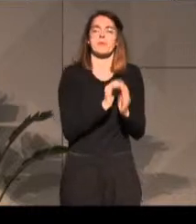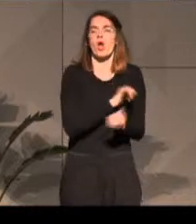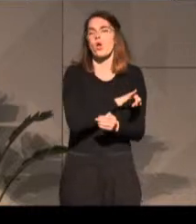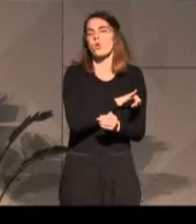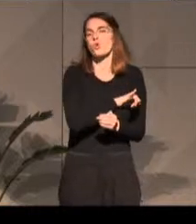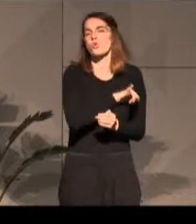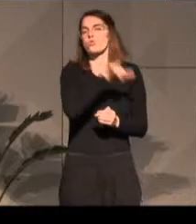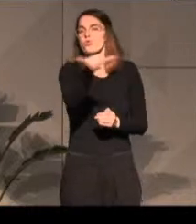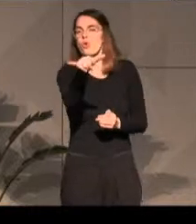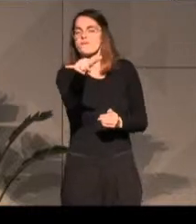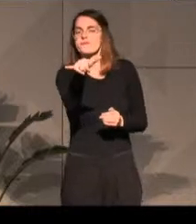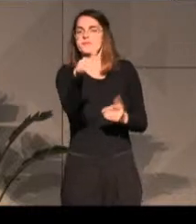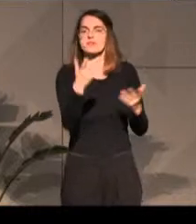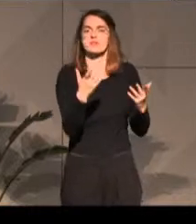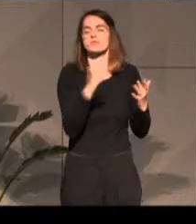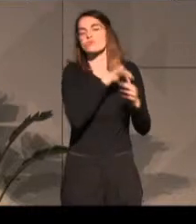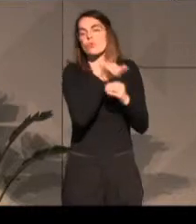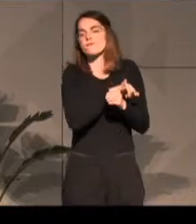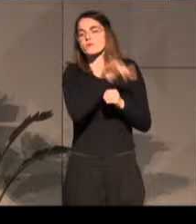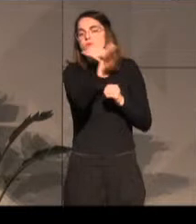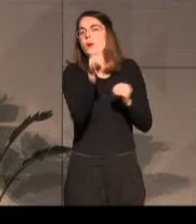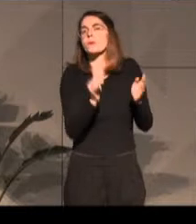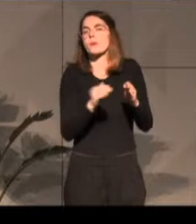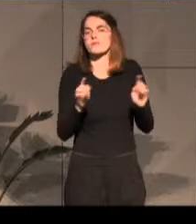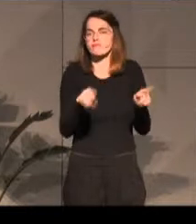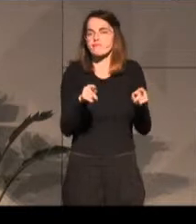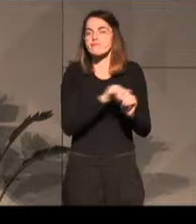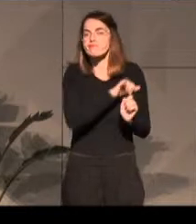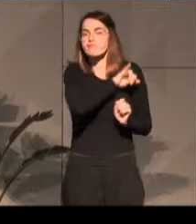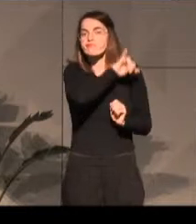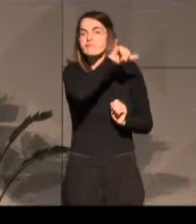to replace it. We had a Twin Otter